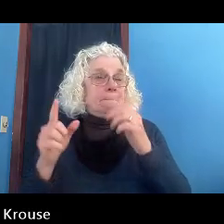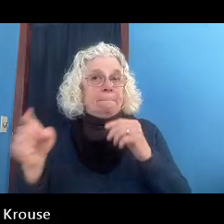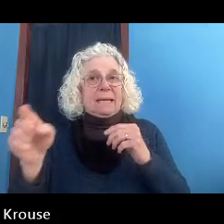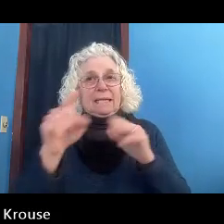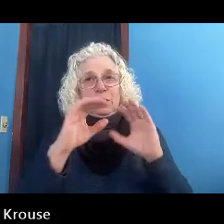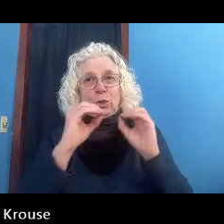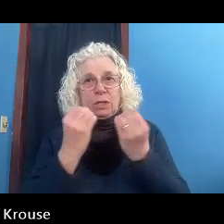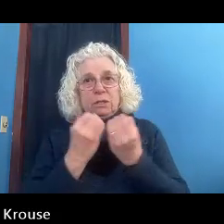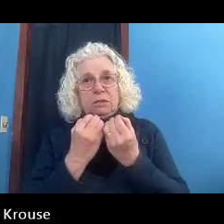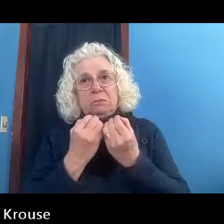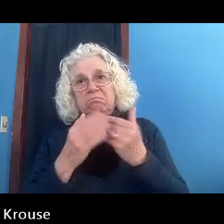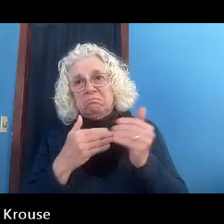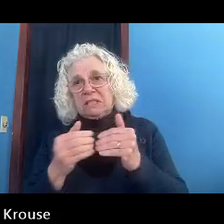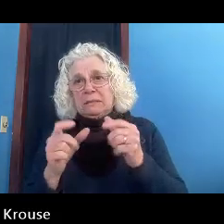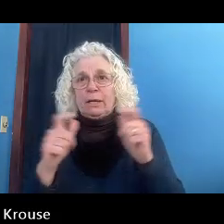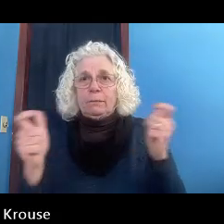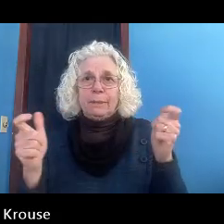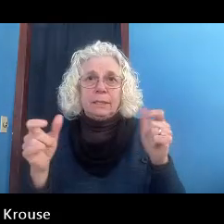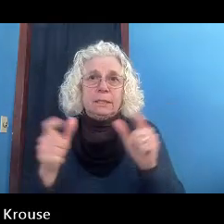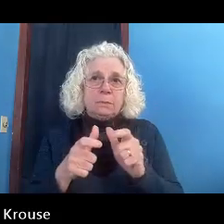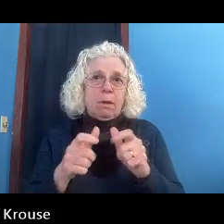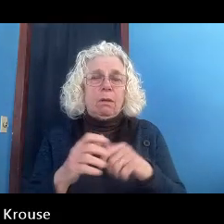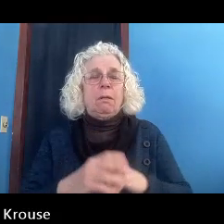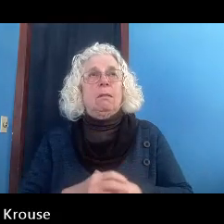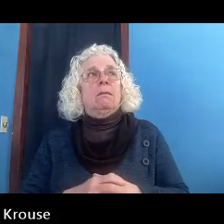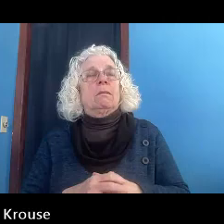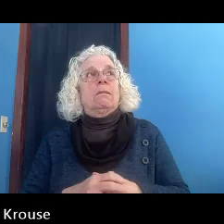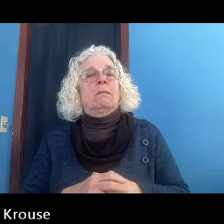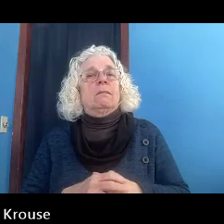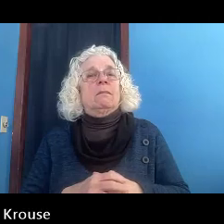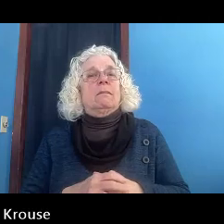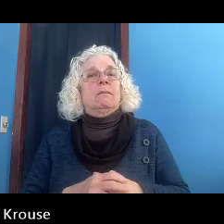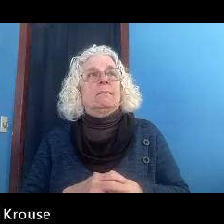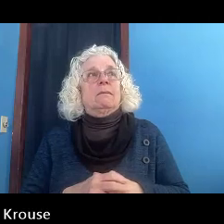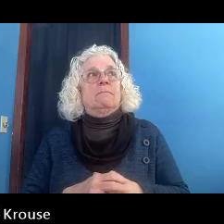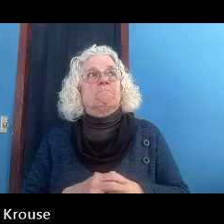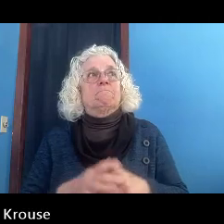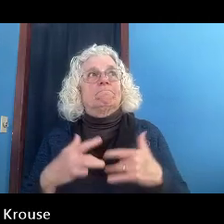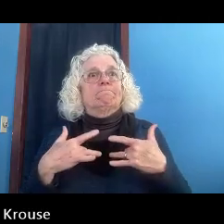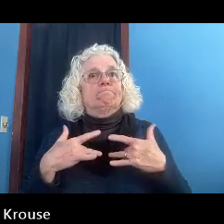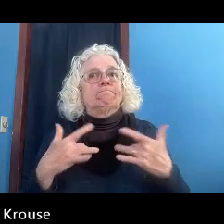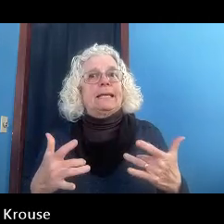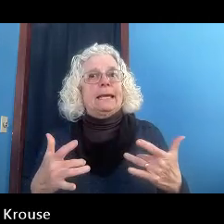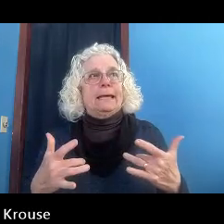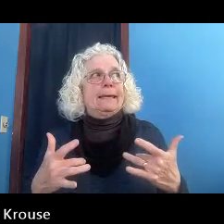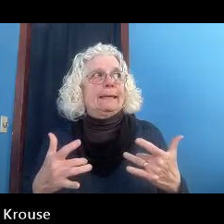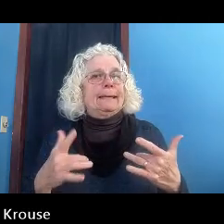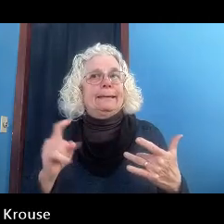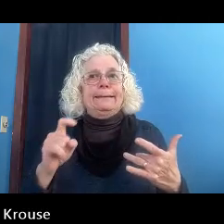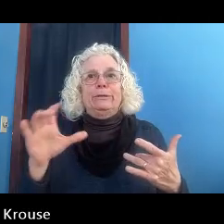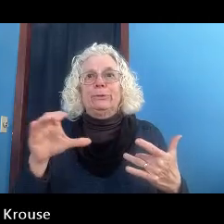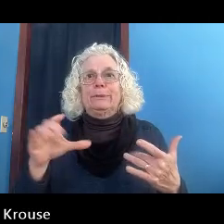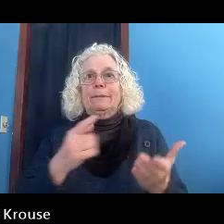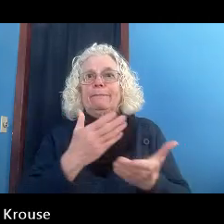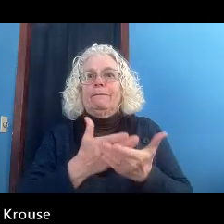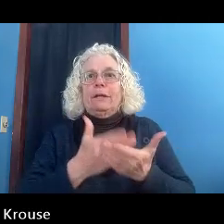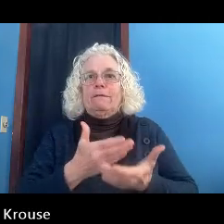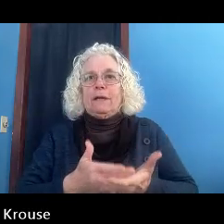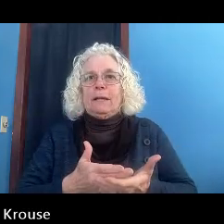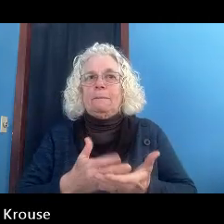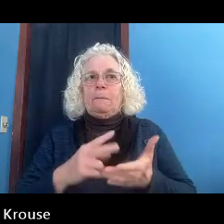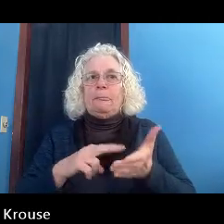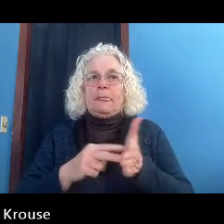or small, there's usually a kind of verification process where an employee